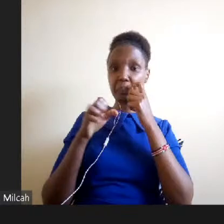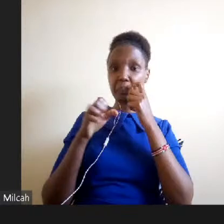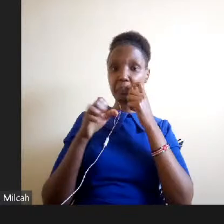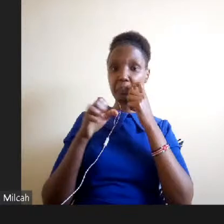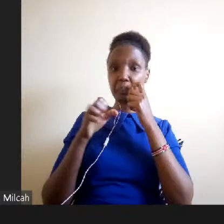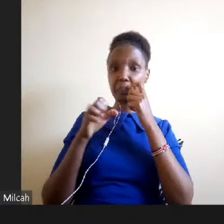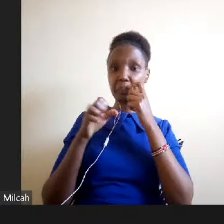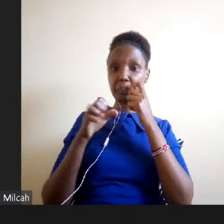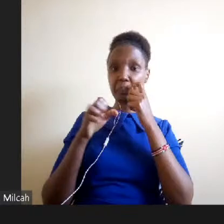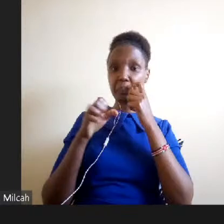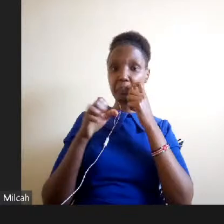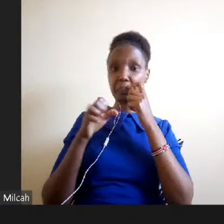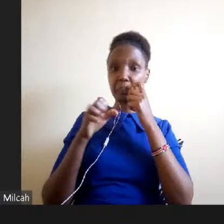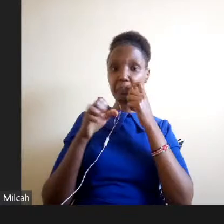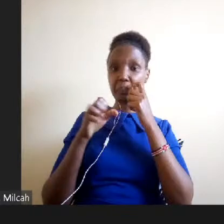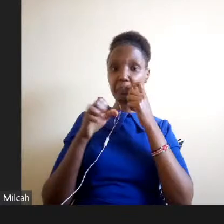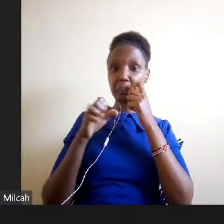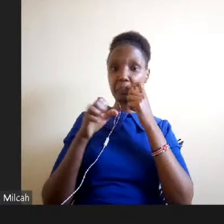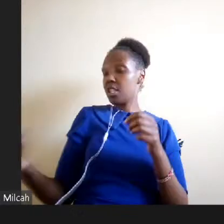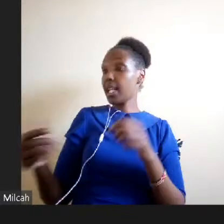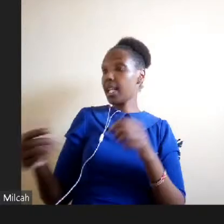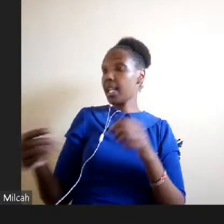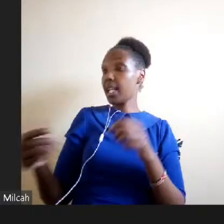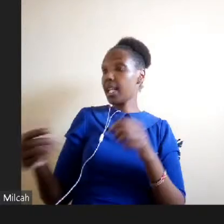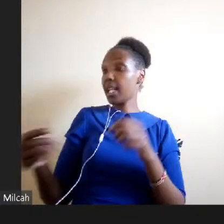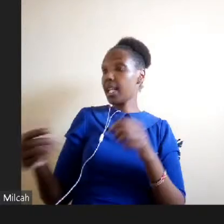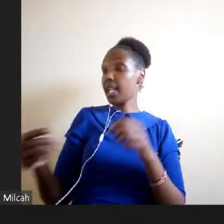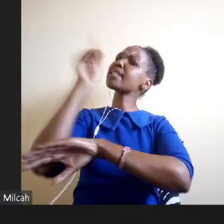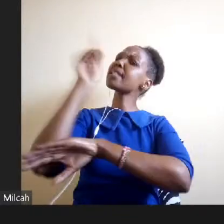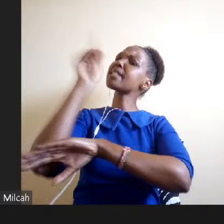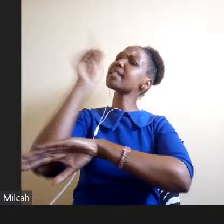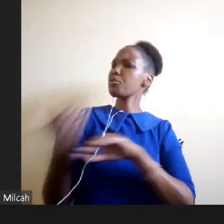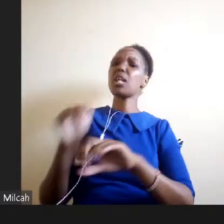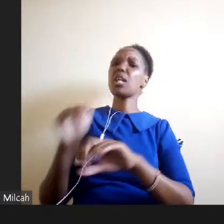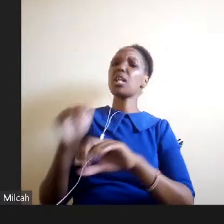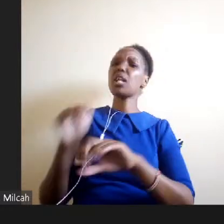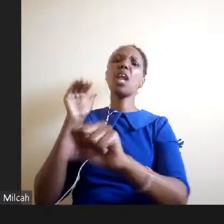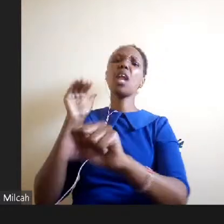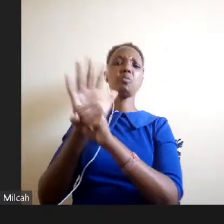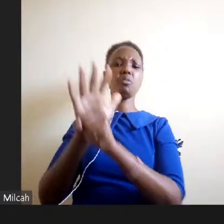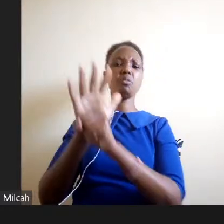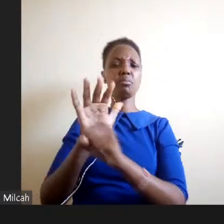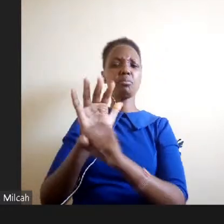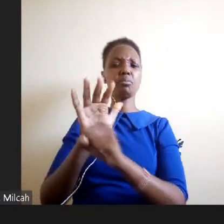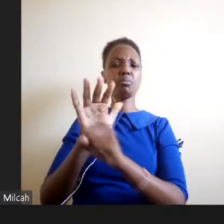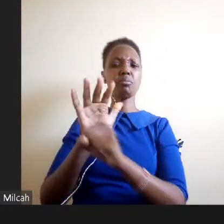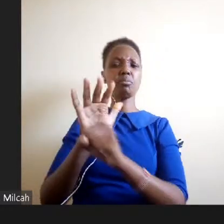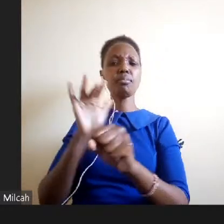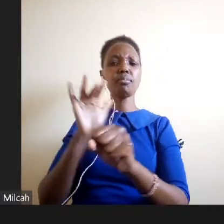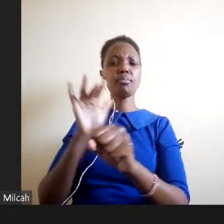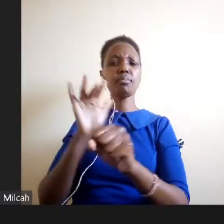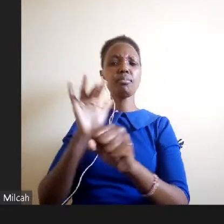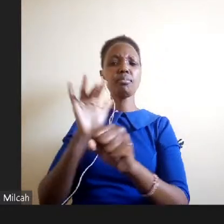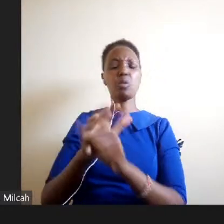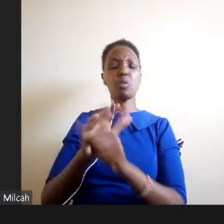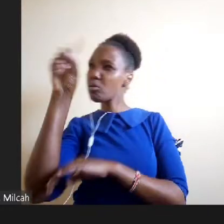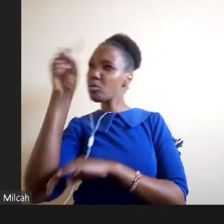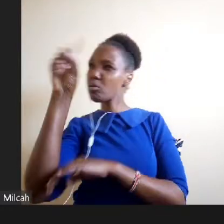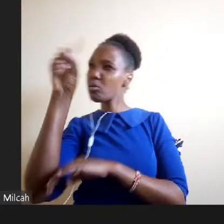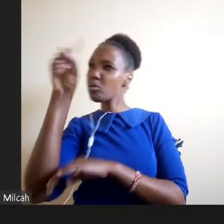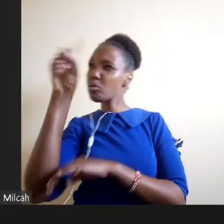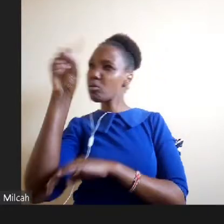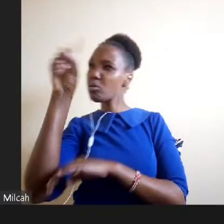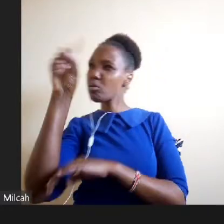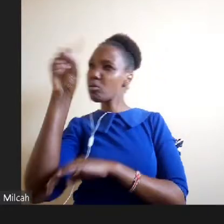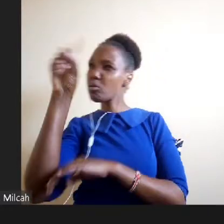actually take advantage of our children, because they're vulnerable. They take advantage of our children. It is easy to pretend to be someone else